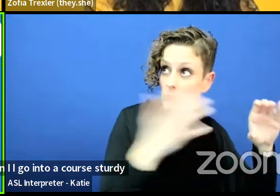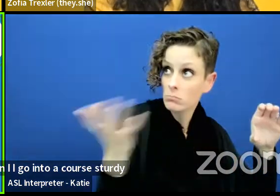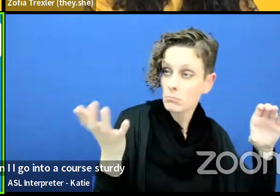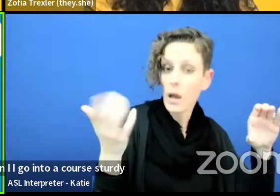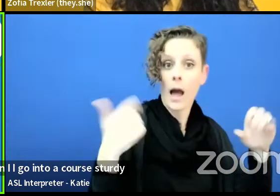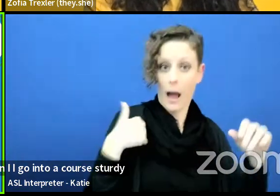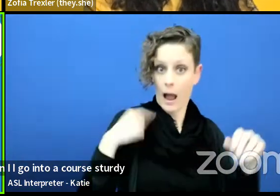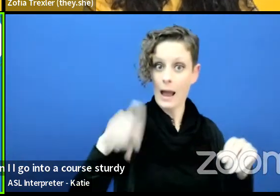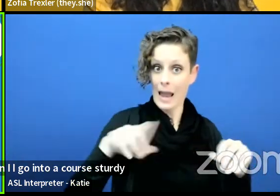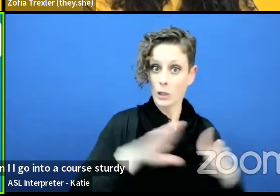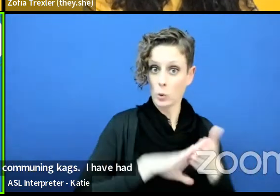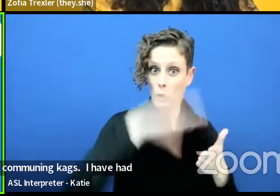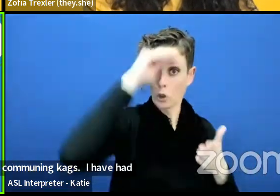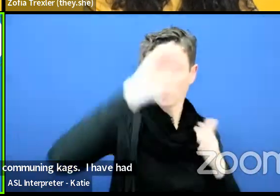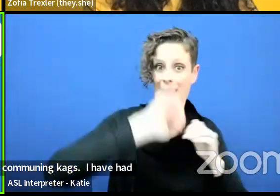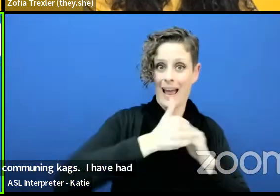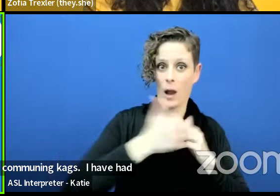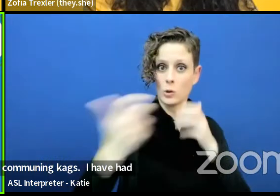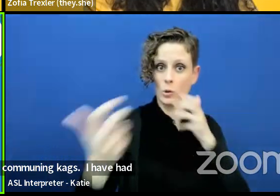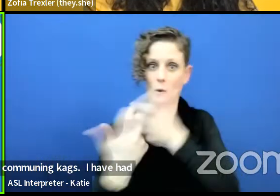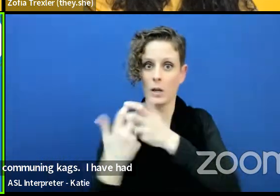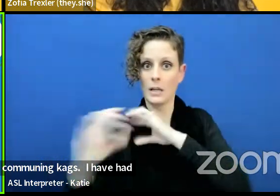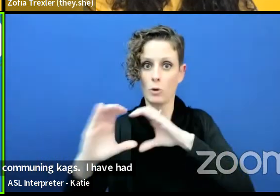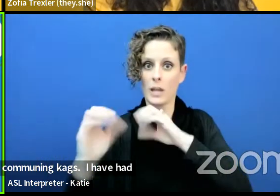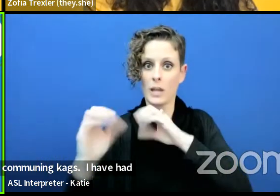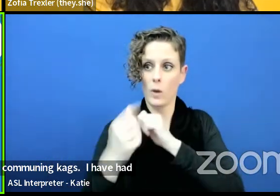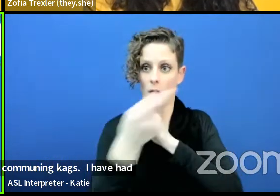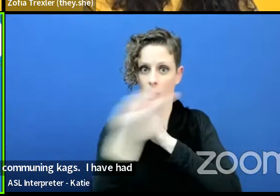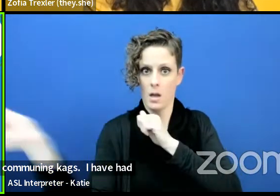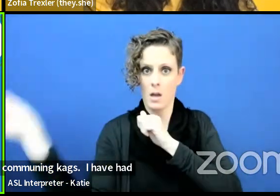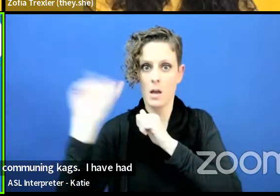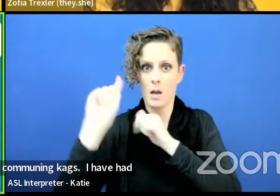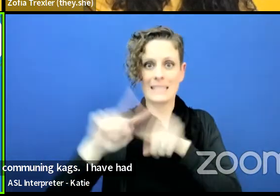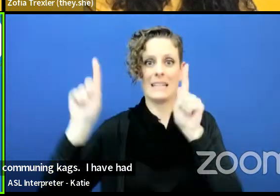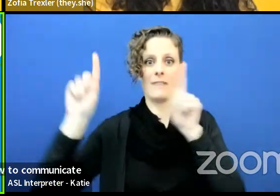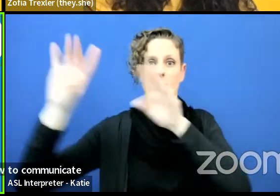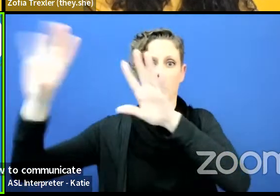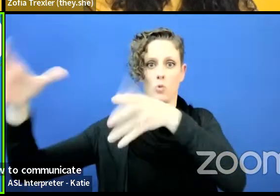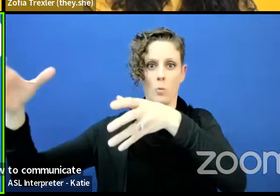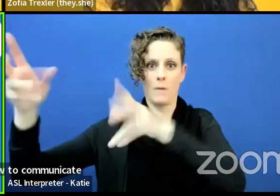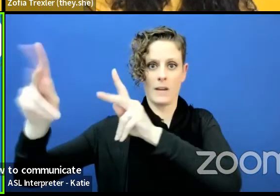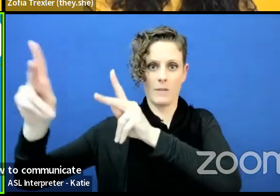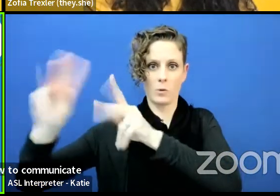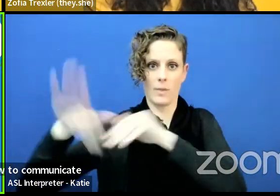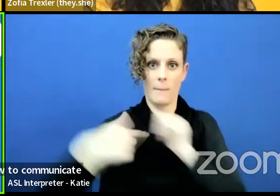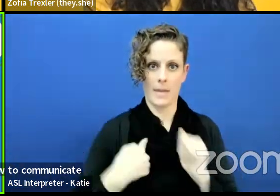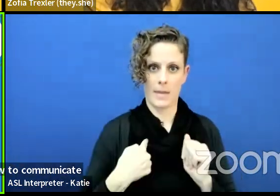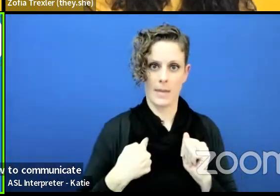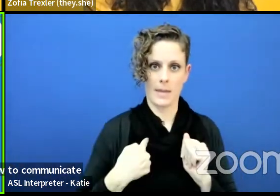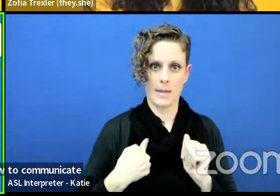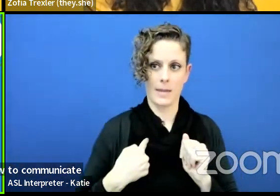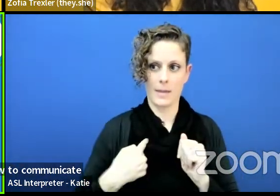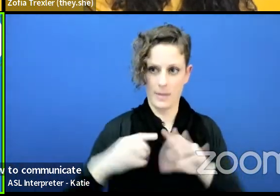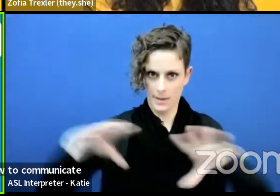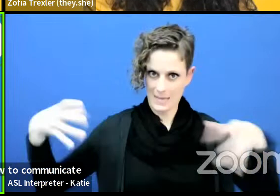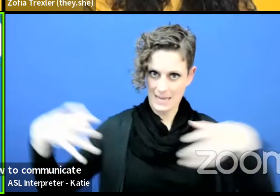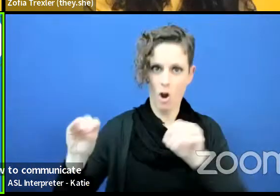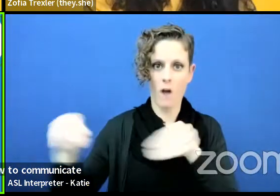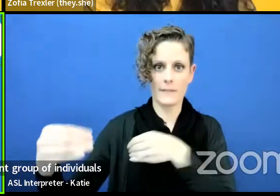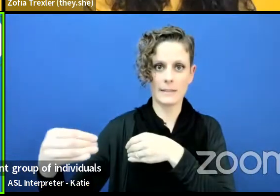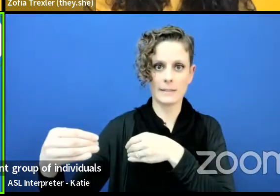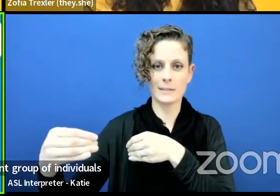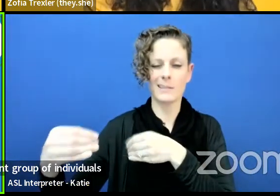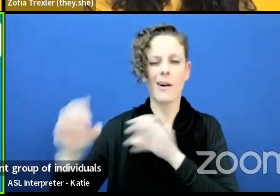to learn how to communicate with a whole different group of individuals inside of an office, dealing with